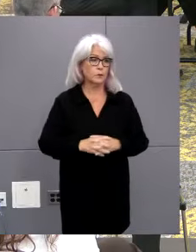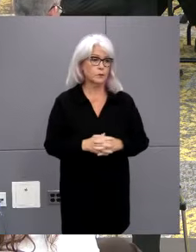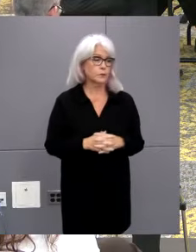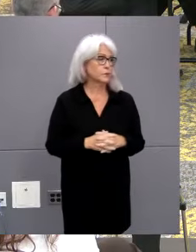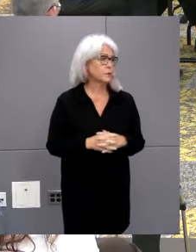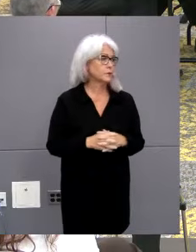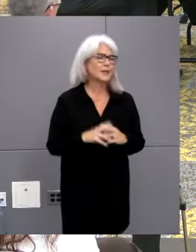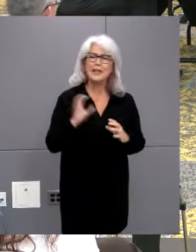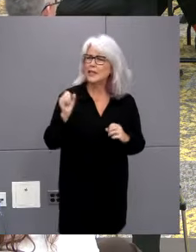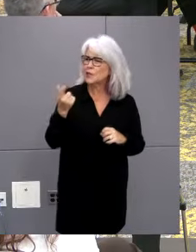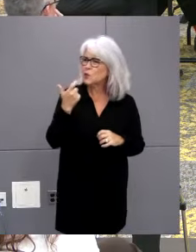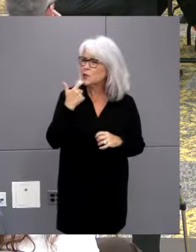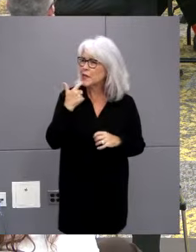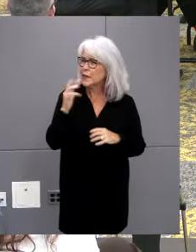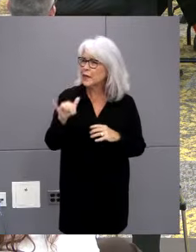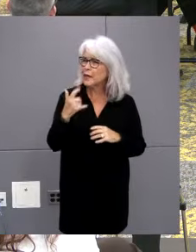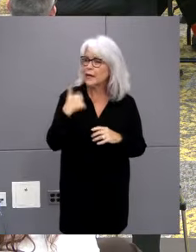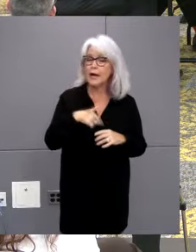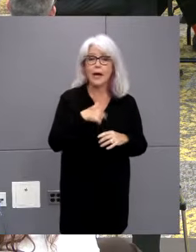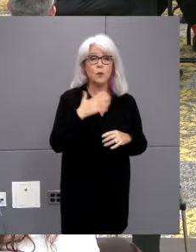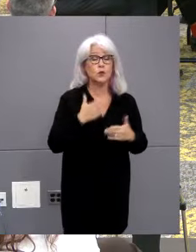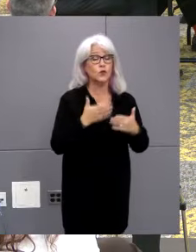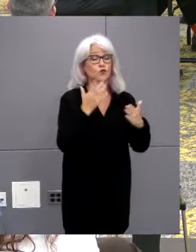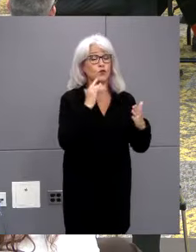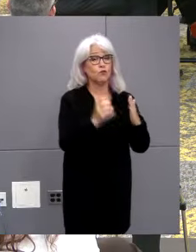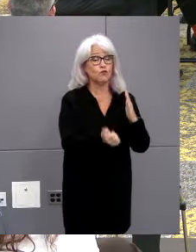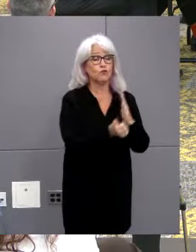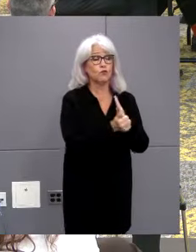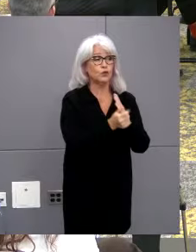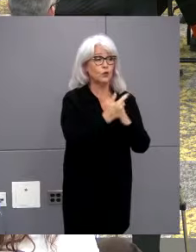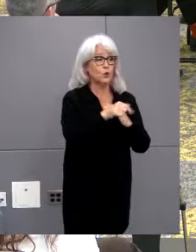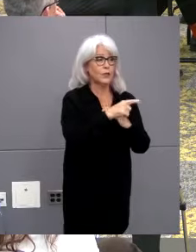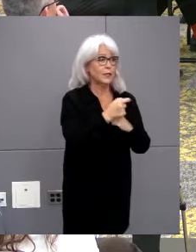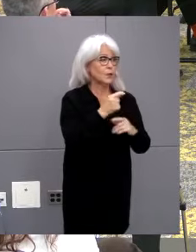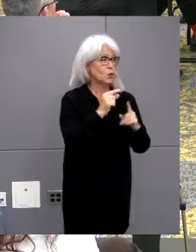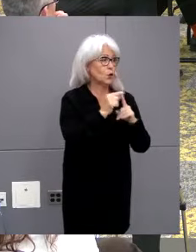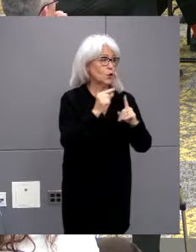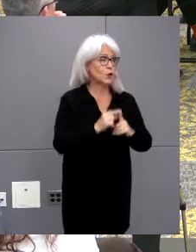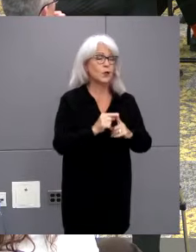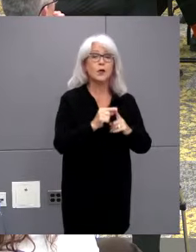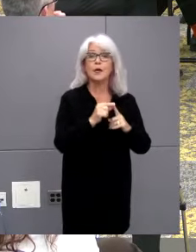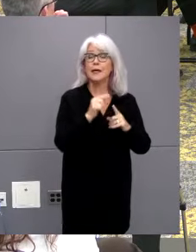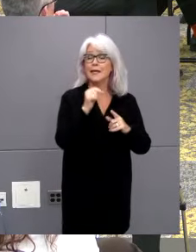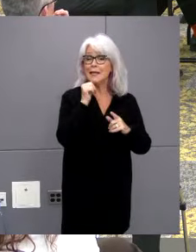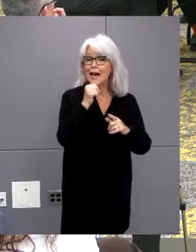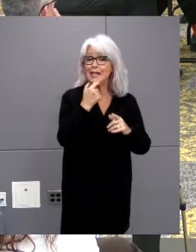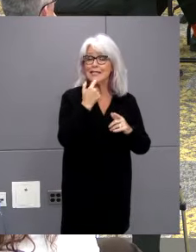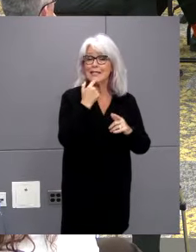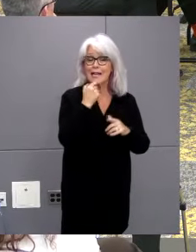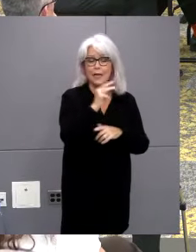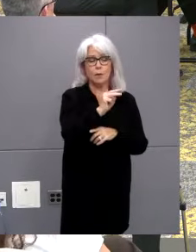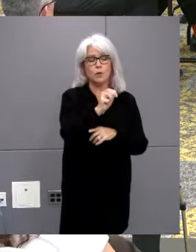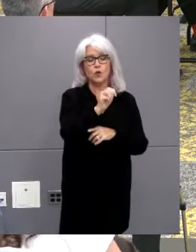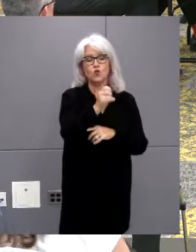Could you repeat that? Make an amendment to go back to the word majority instead of 2/3. A second.